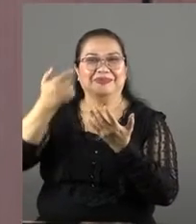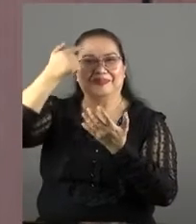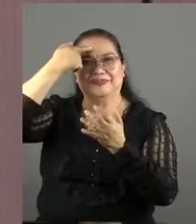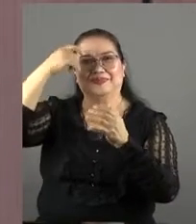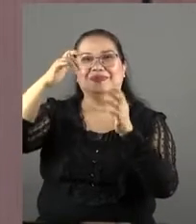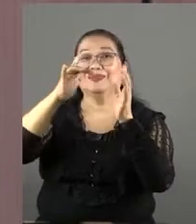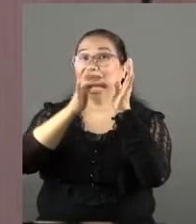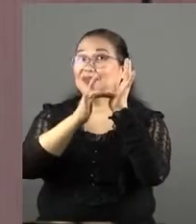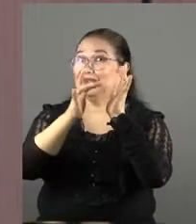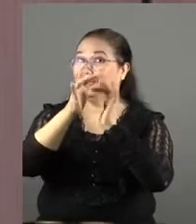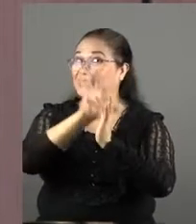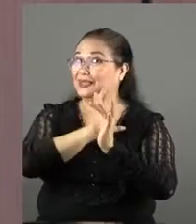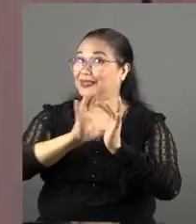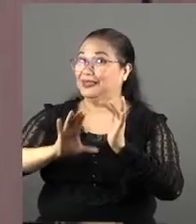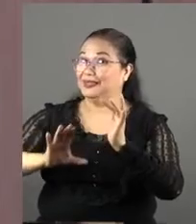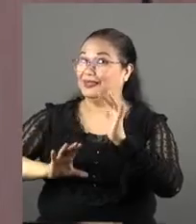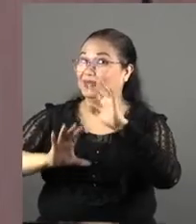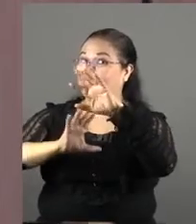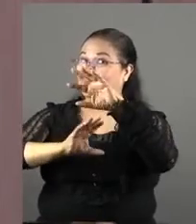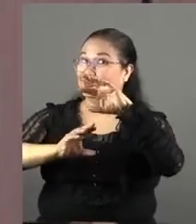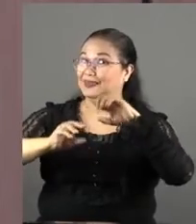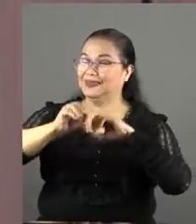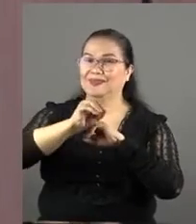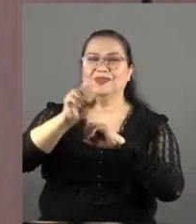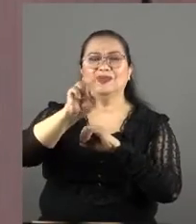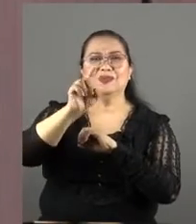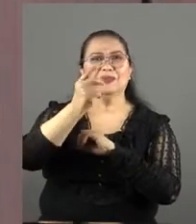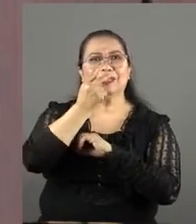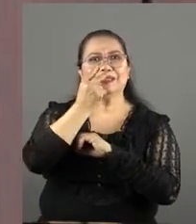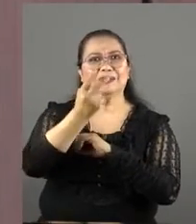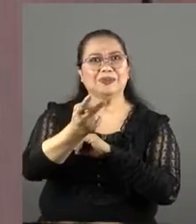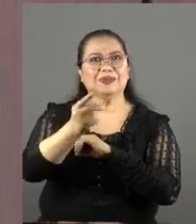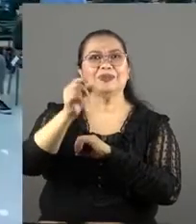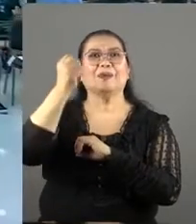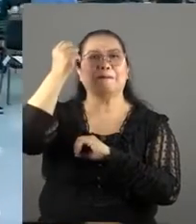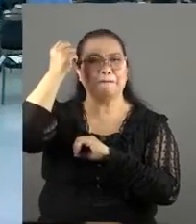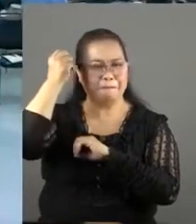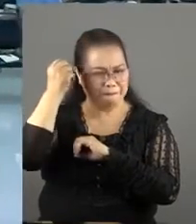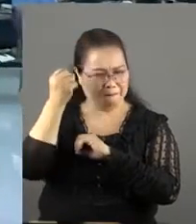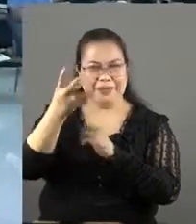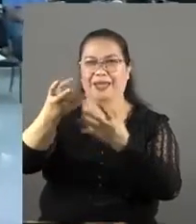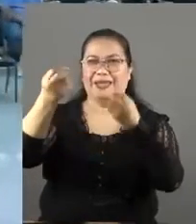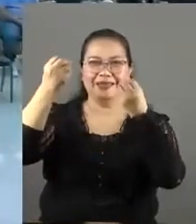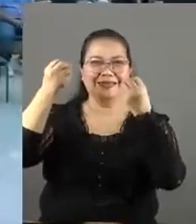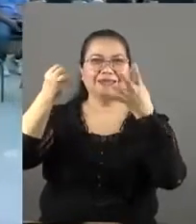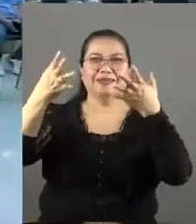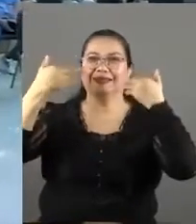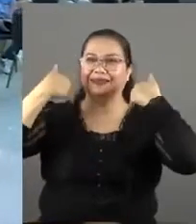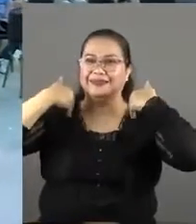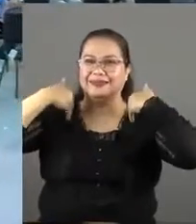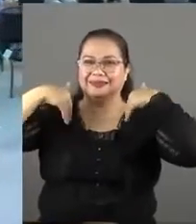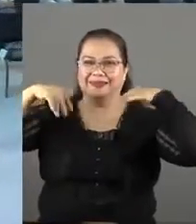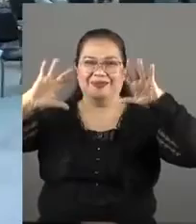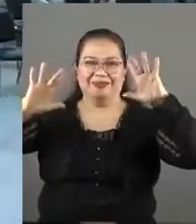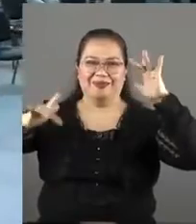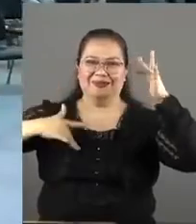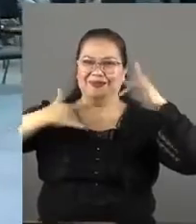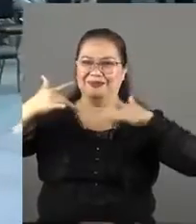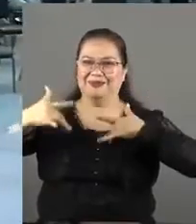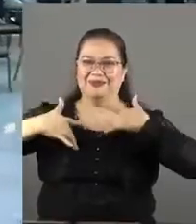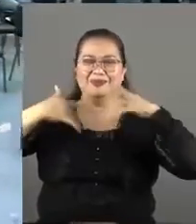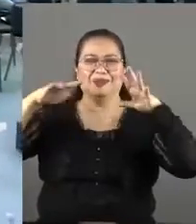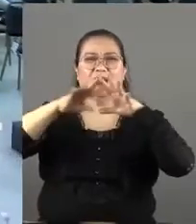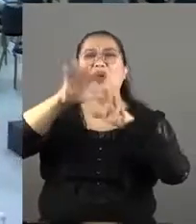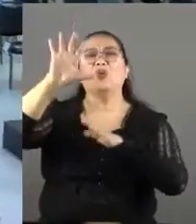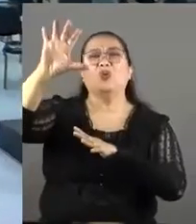Christ. What else do we see, friends? We see millions of angels in joyful assembly. Wait a minute,